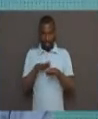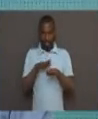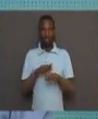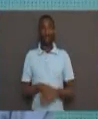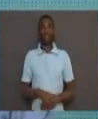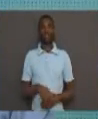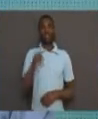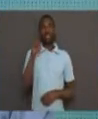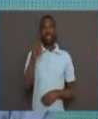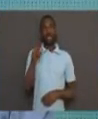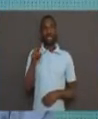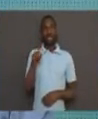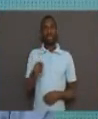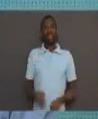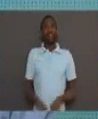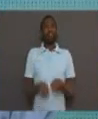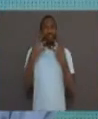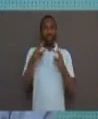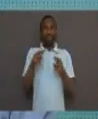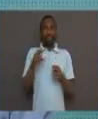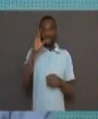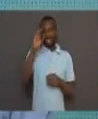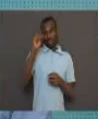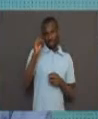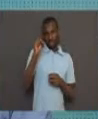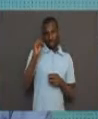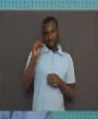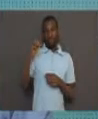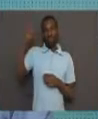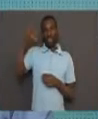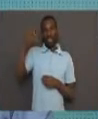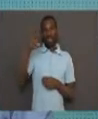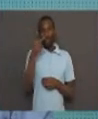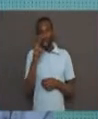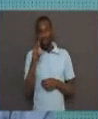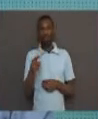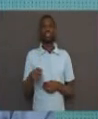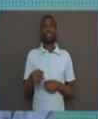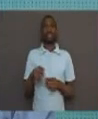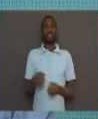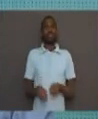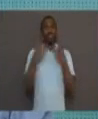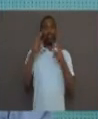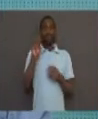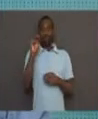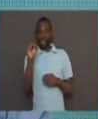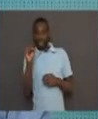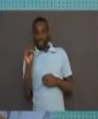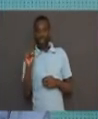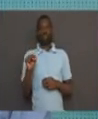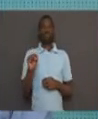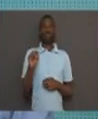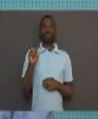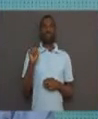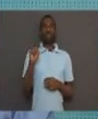It takes several centimeters of lead or several meters of concrete